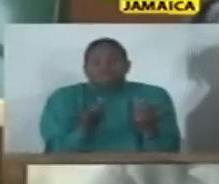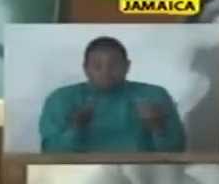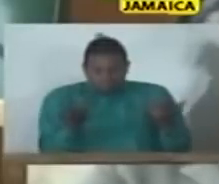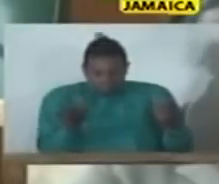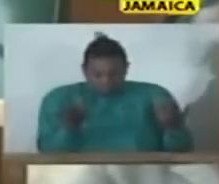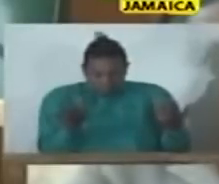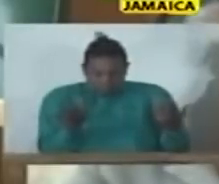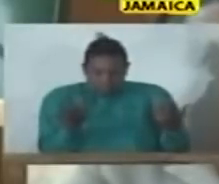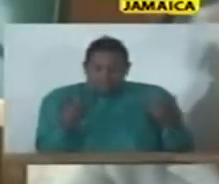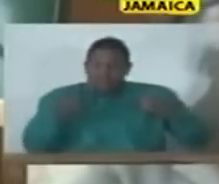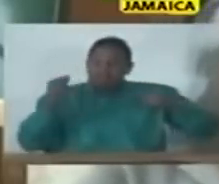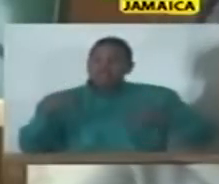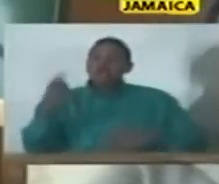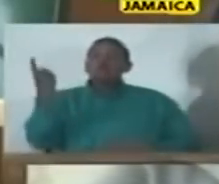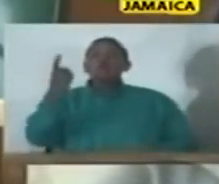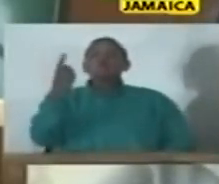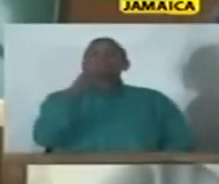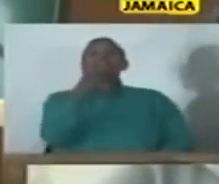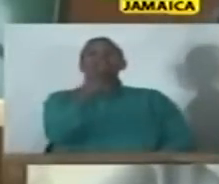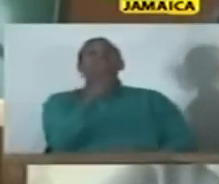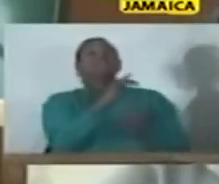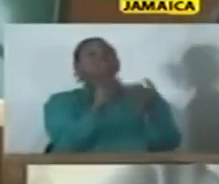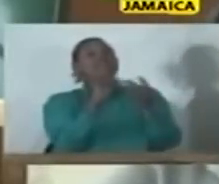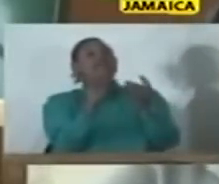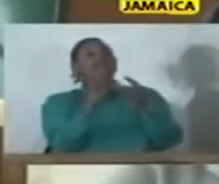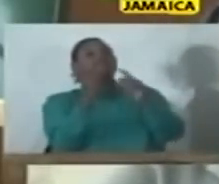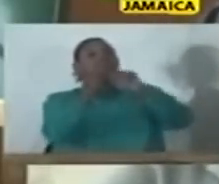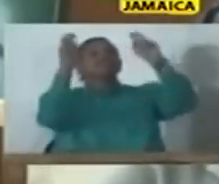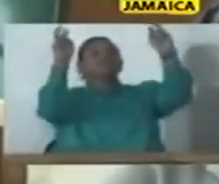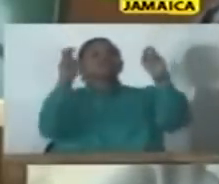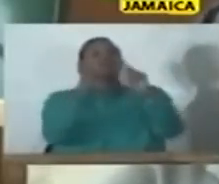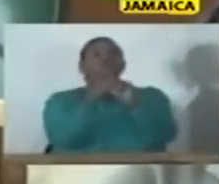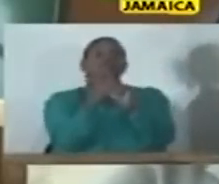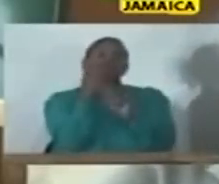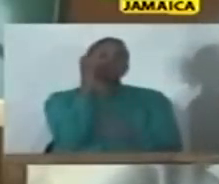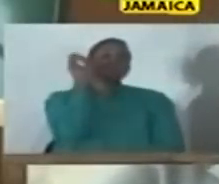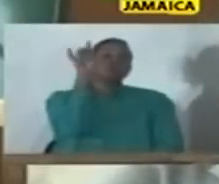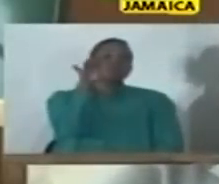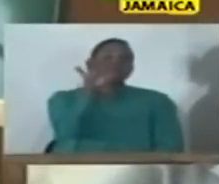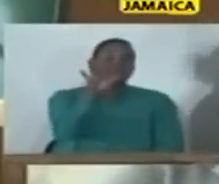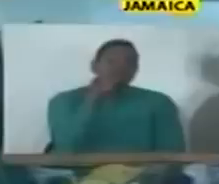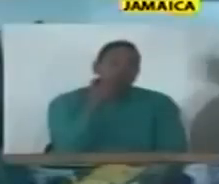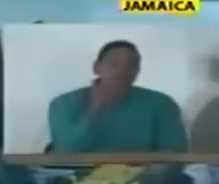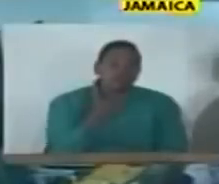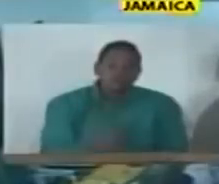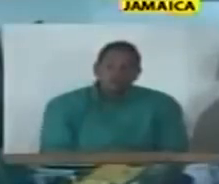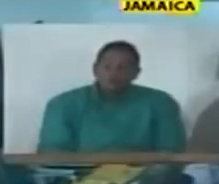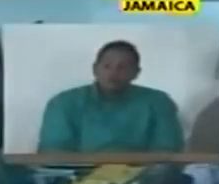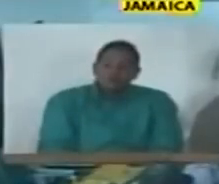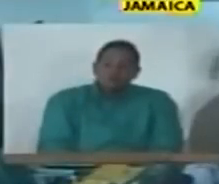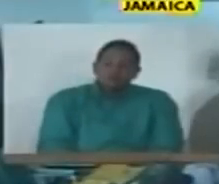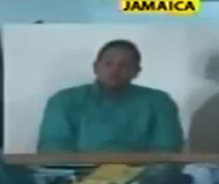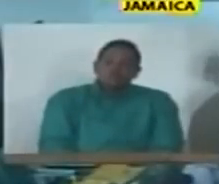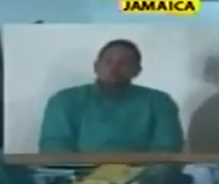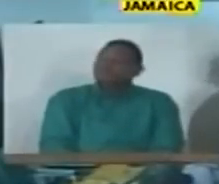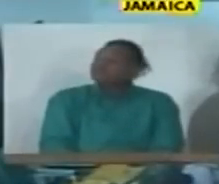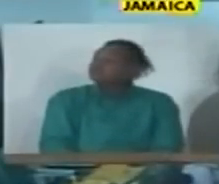I can only state the matters which I have set out earlier. Thank you. Mr. President, so you're going to